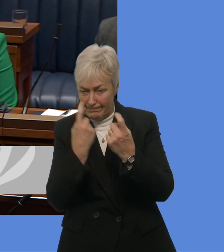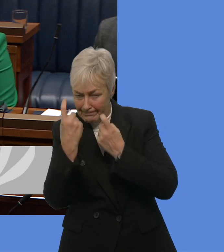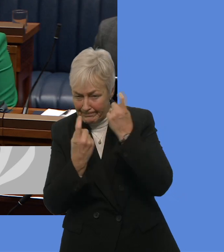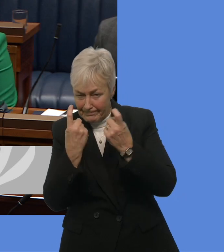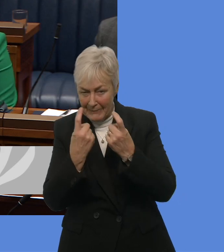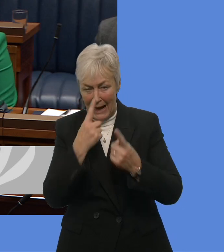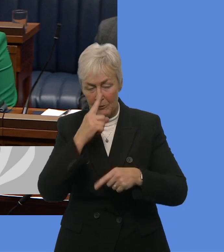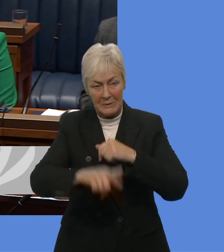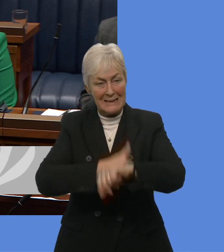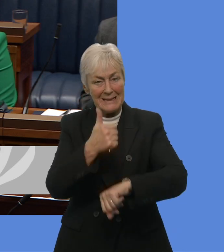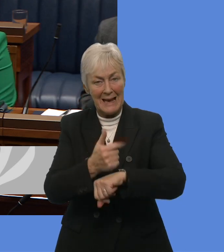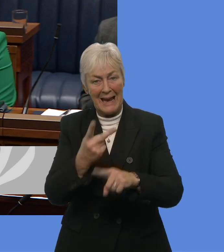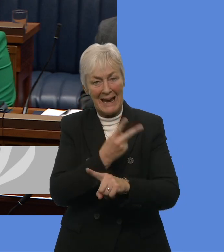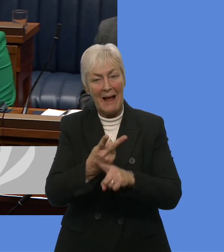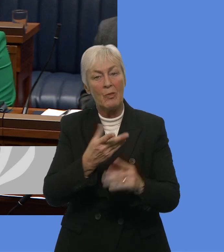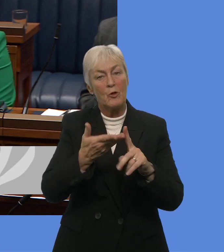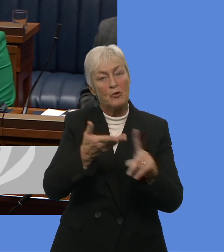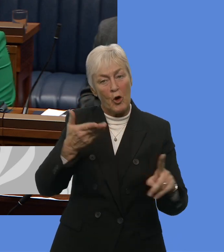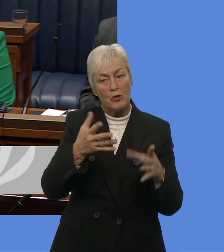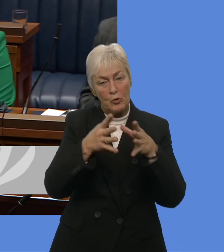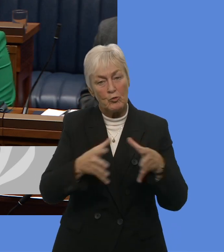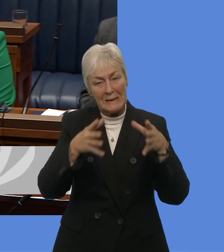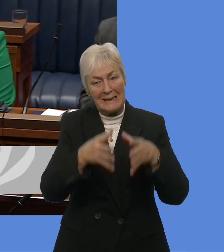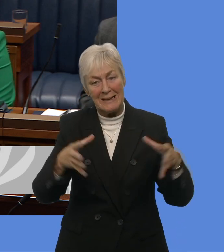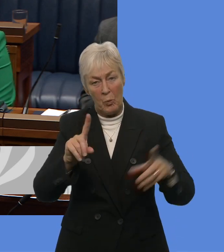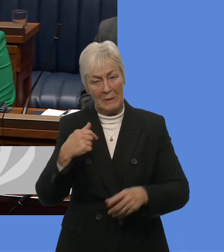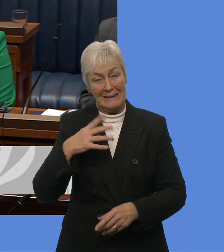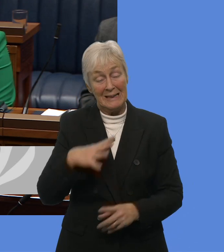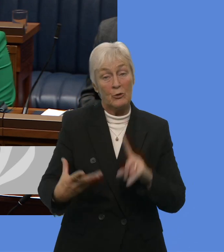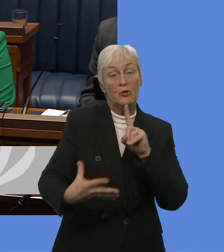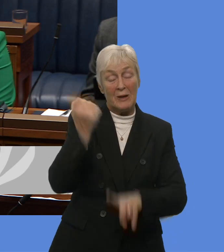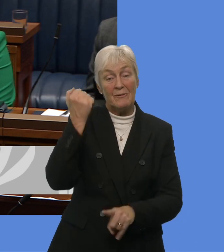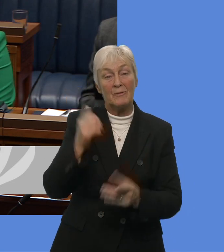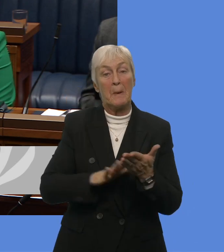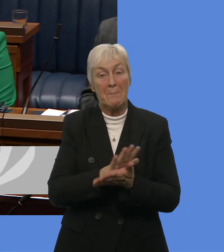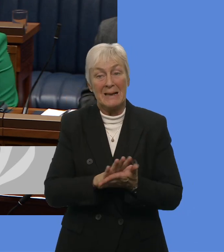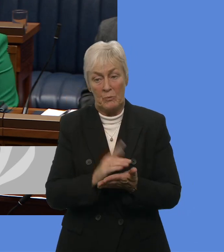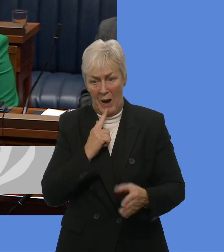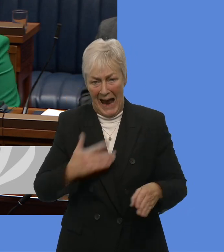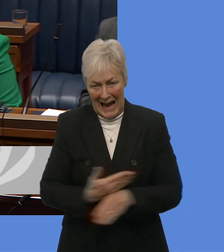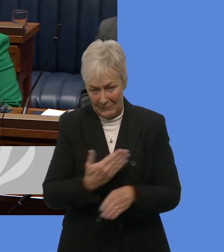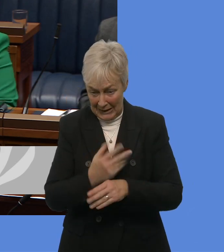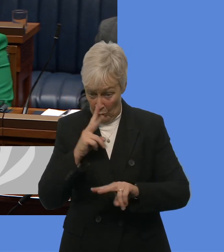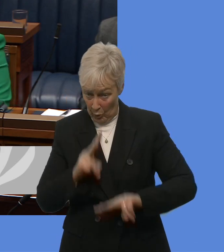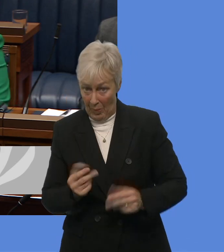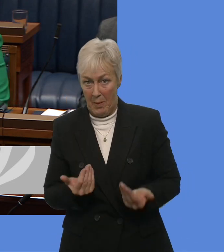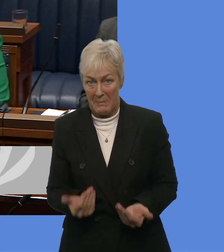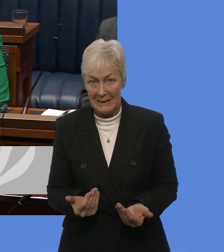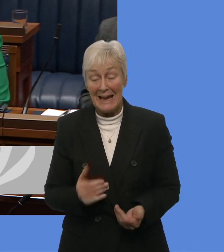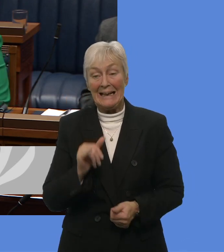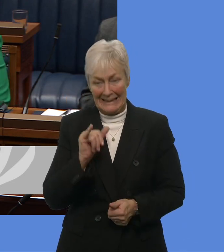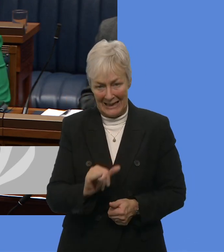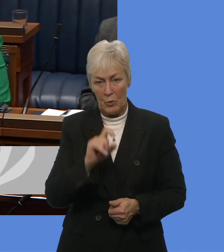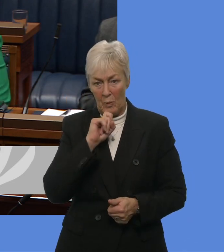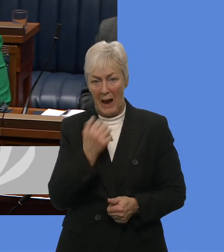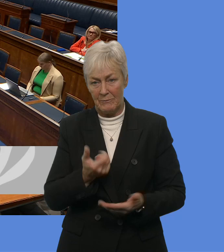a reset of those targets to increase what it is that we need to achieve. So we're actively looking at this at the moment, and yes, there will be